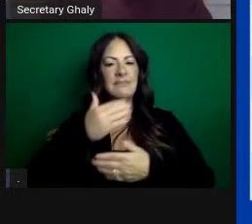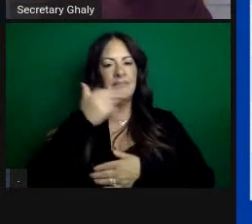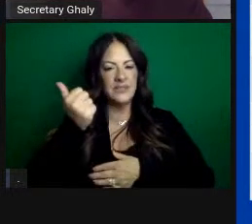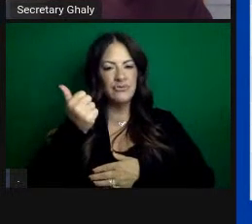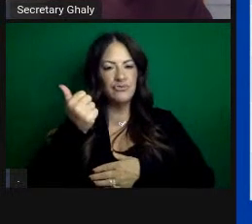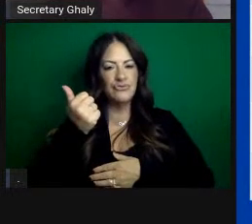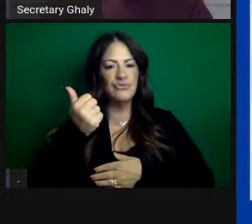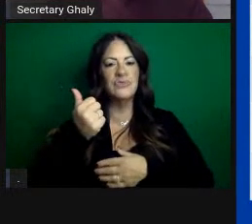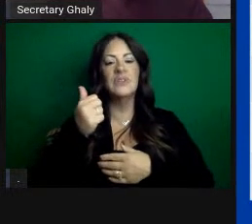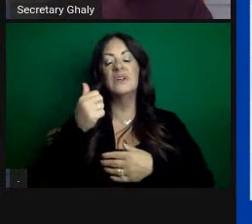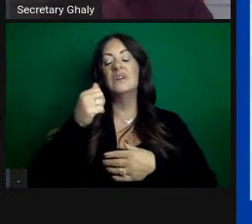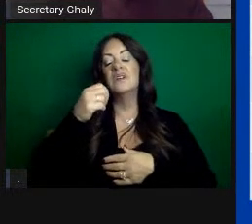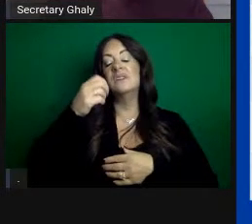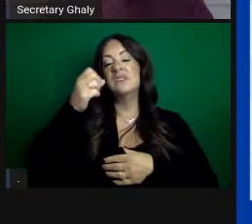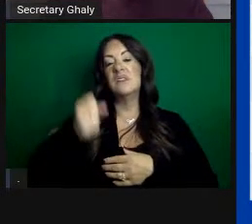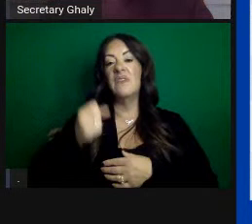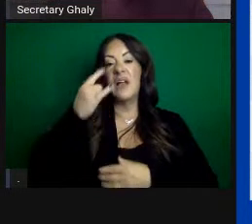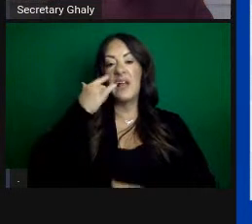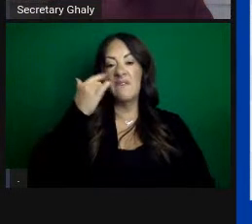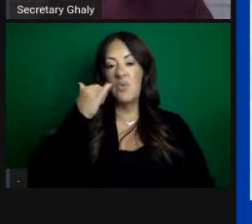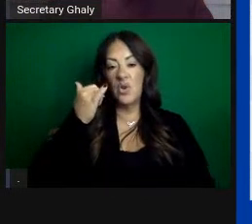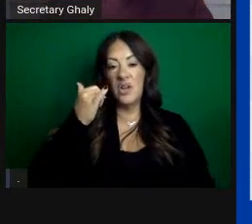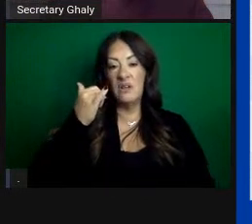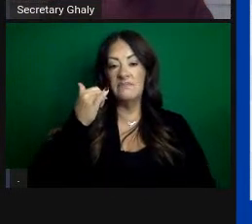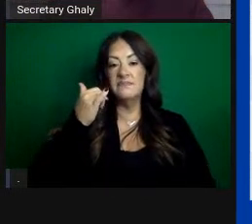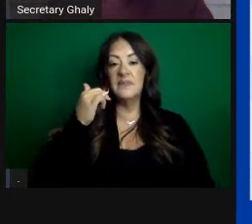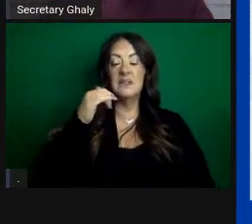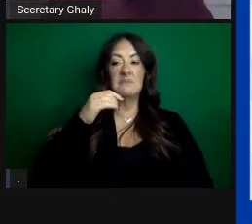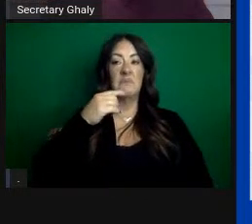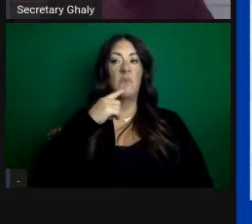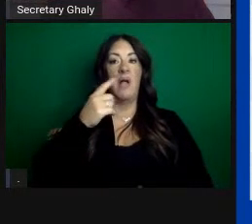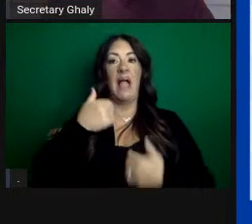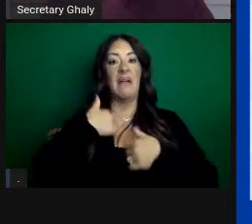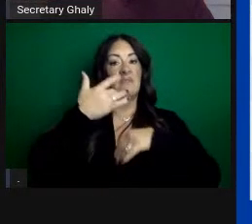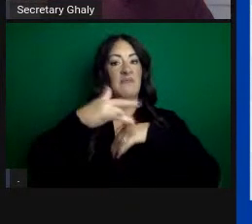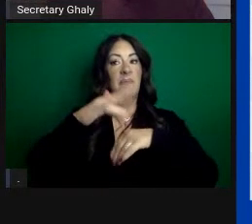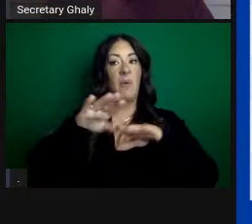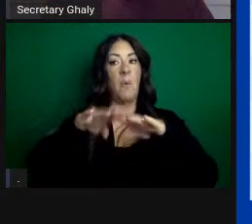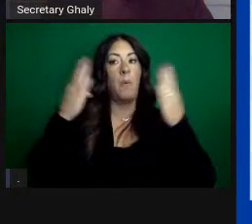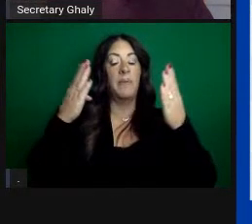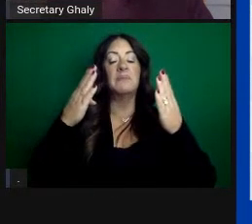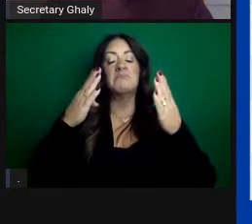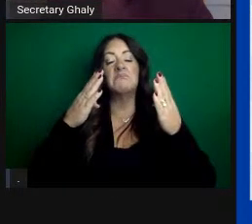Valley, the next hardest hit region of the state, 35.1.